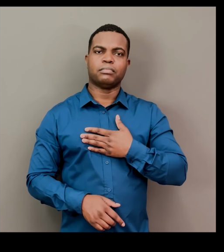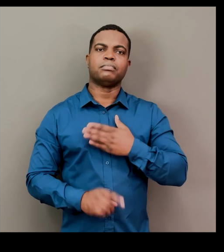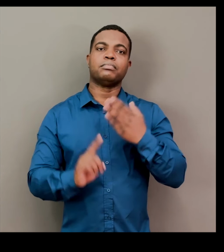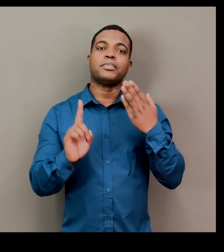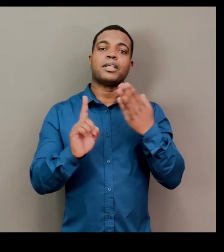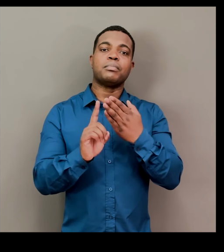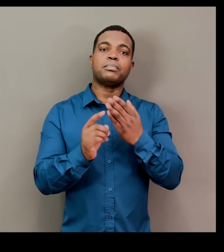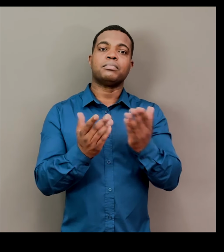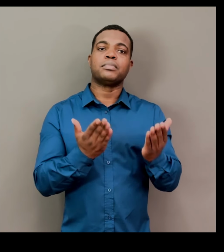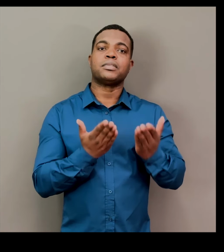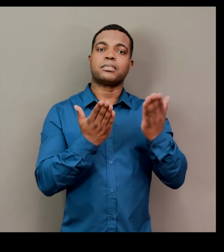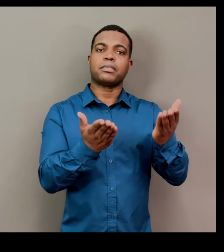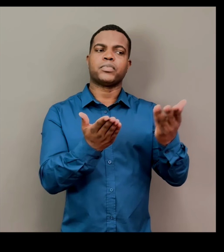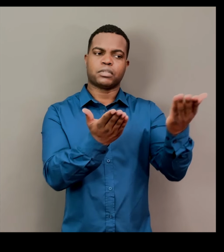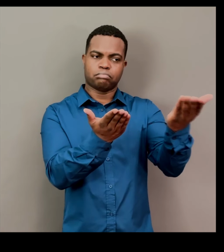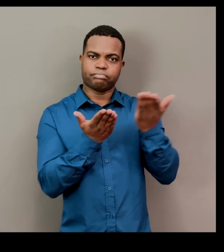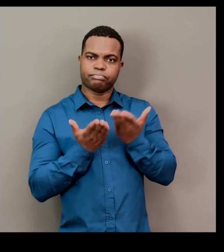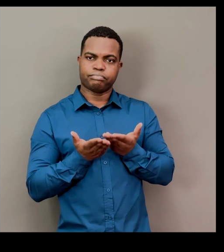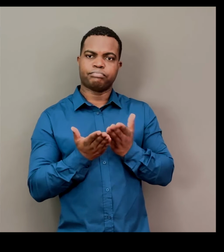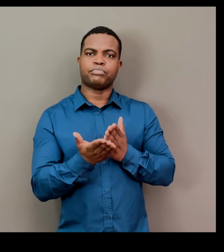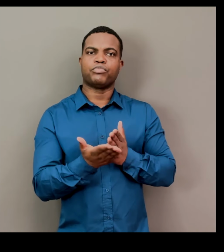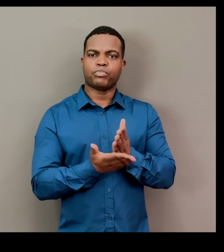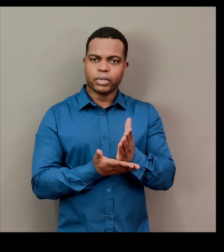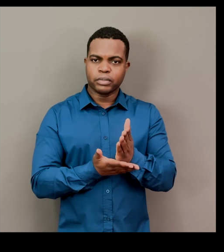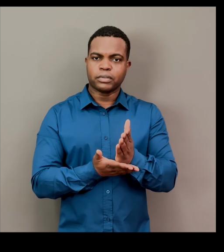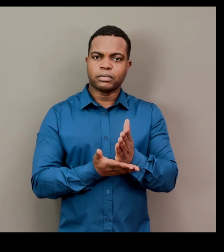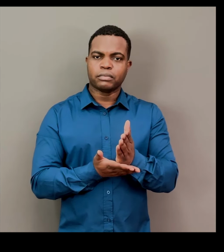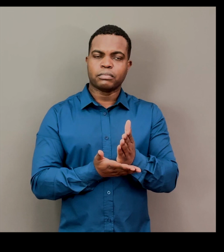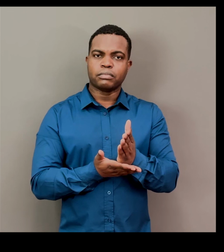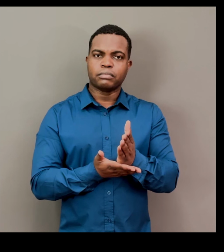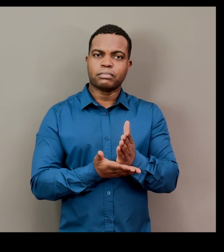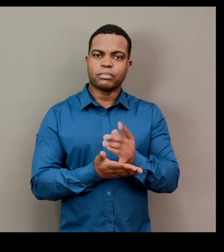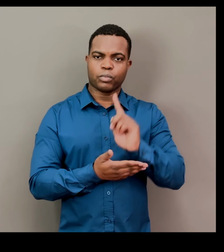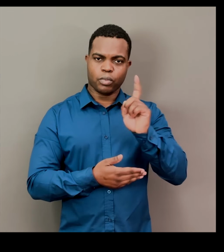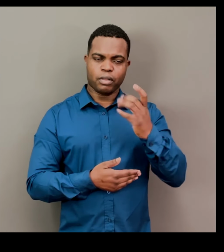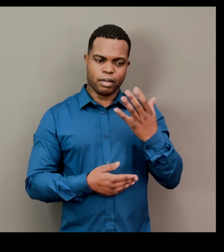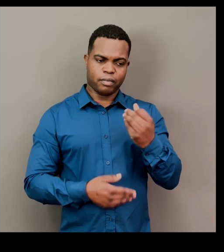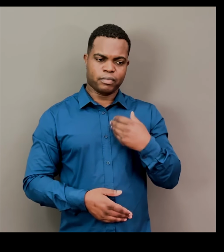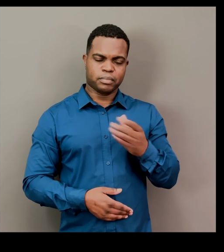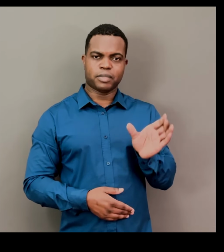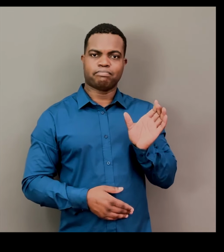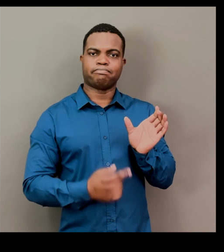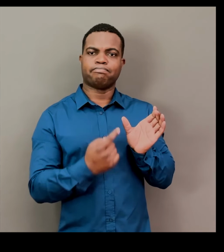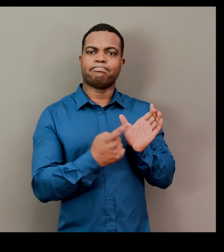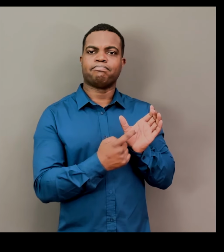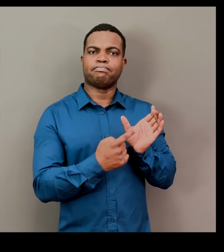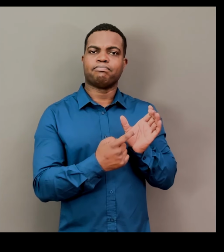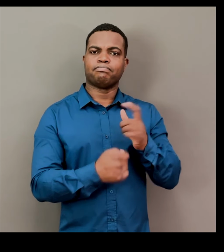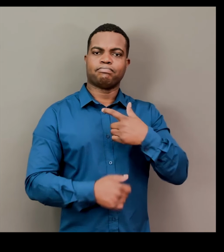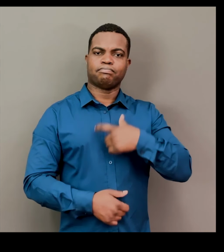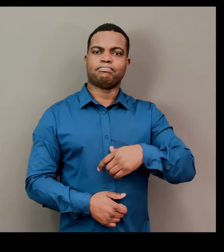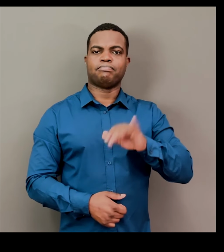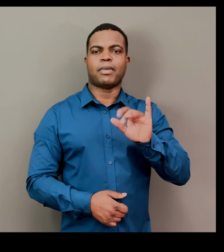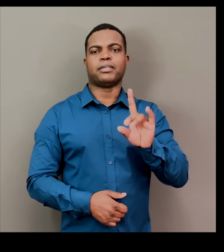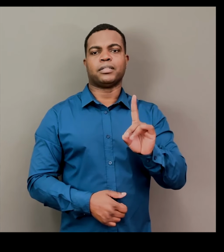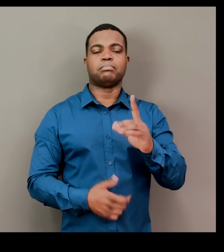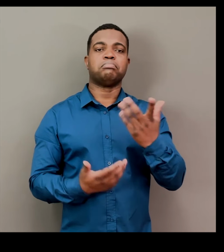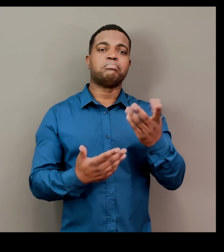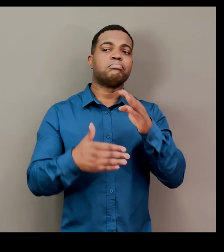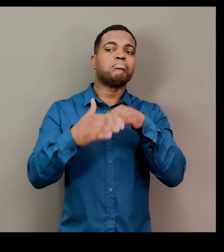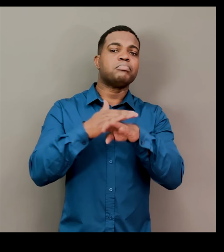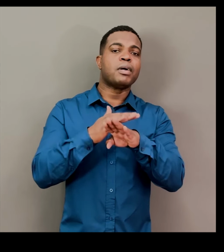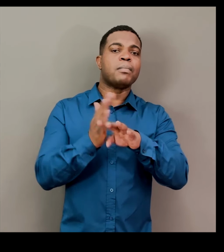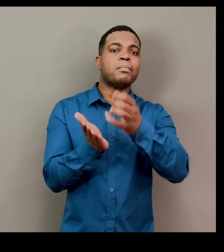ensures the right service is delivered to the person who is really entitled to do it, for example,